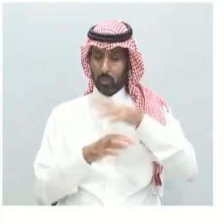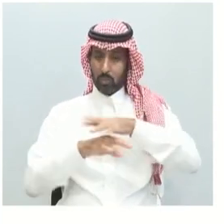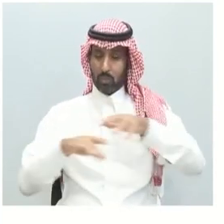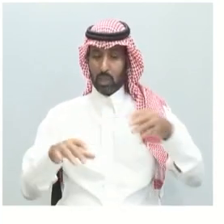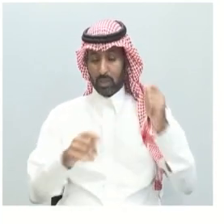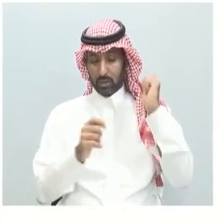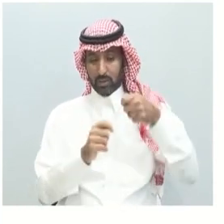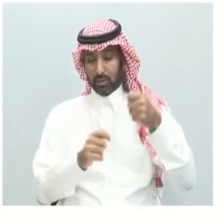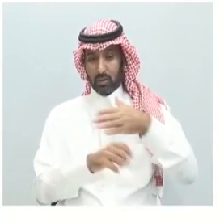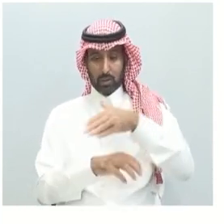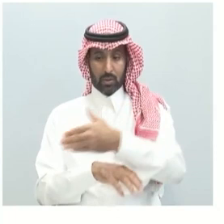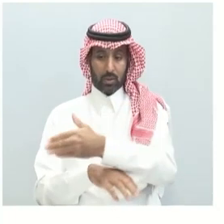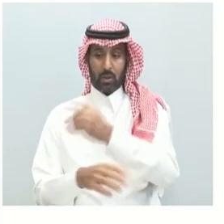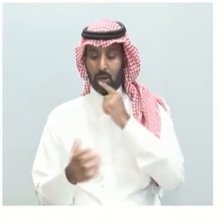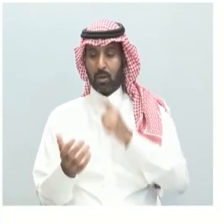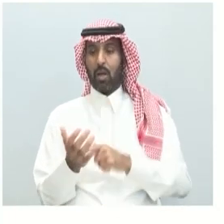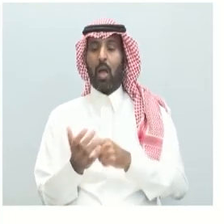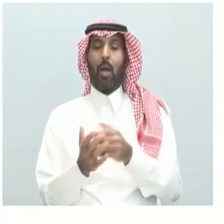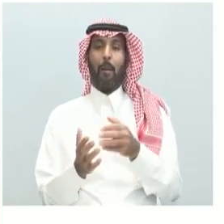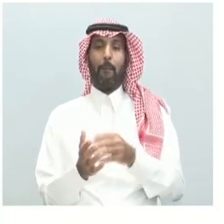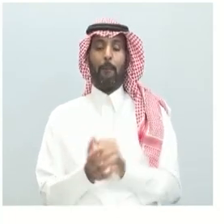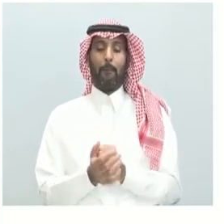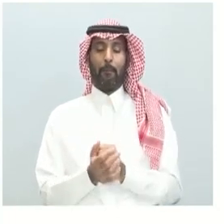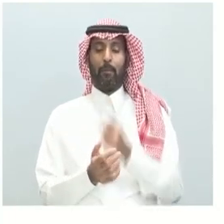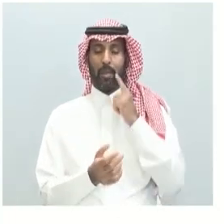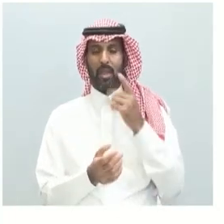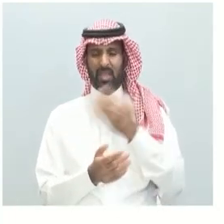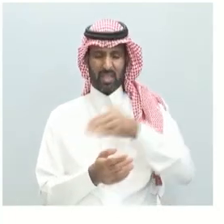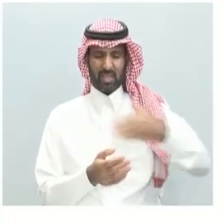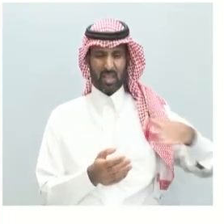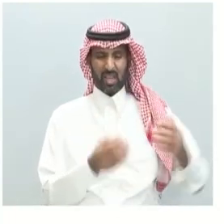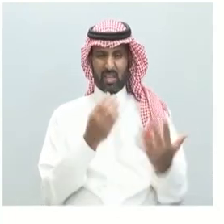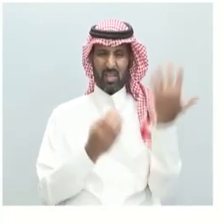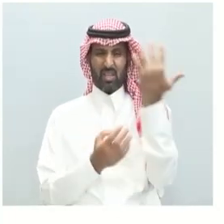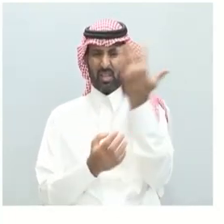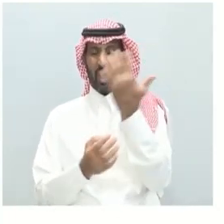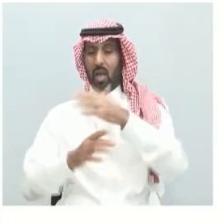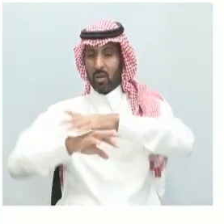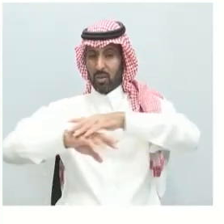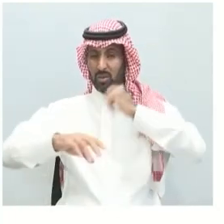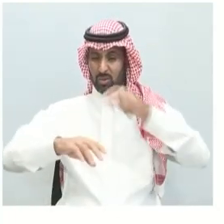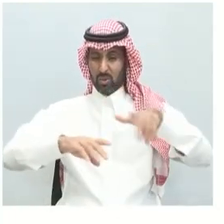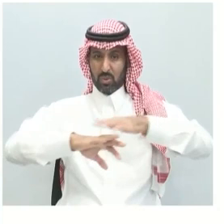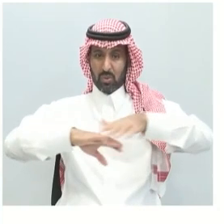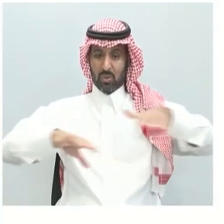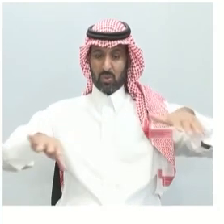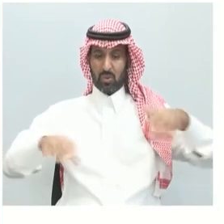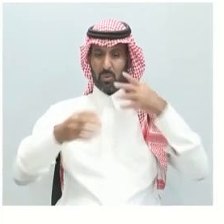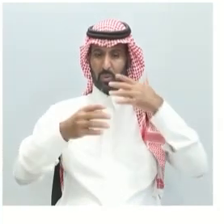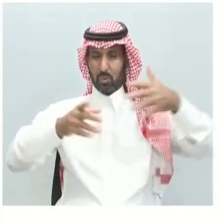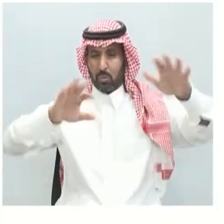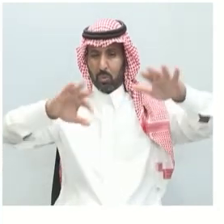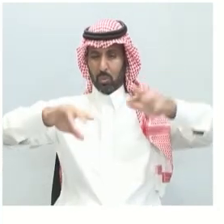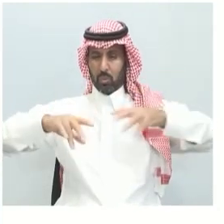fishing, carbon footprint, air travel, deforestation, deserts, erosion, flooding,